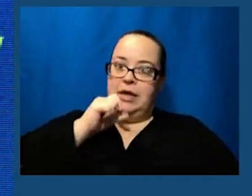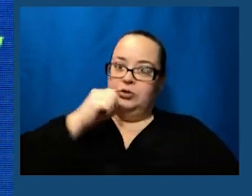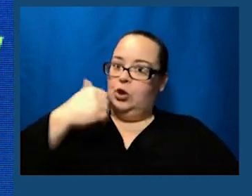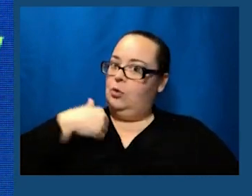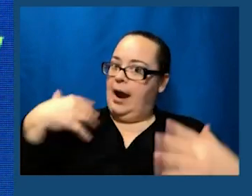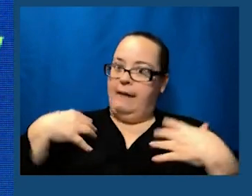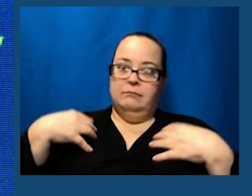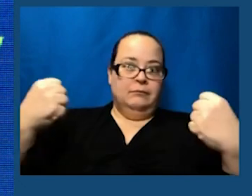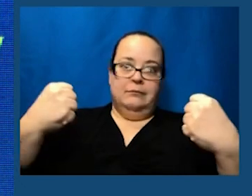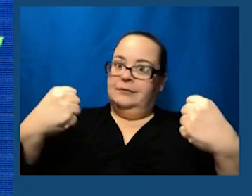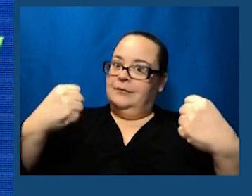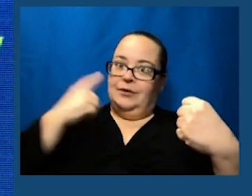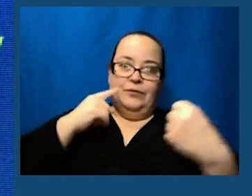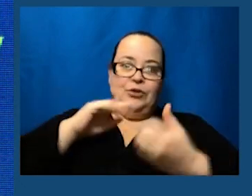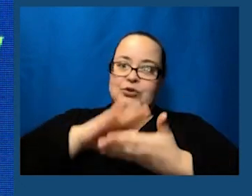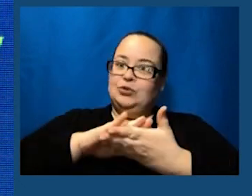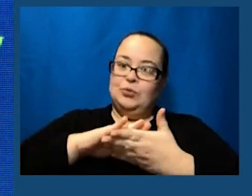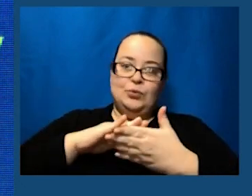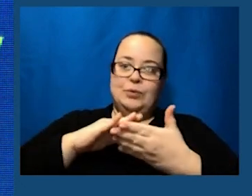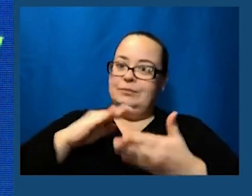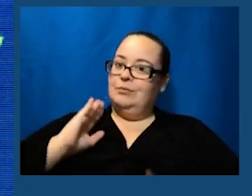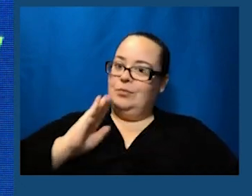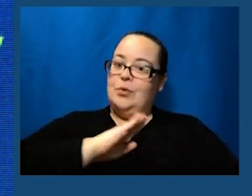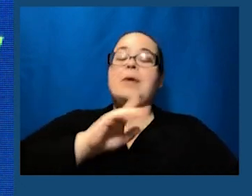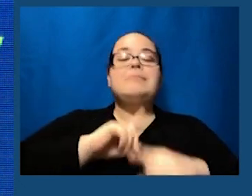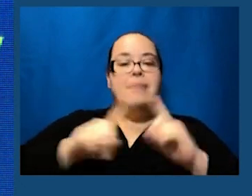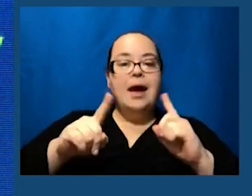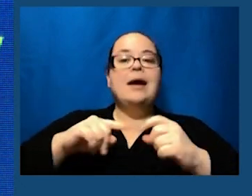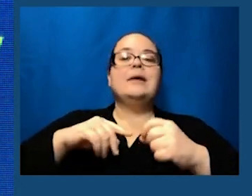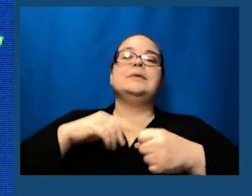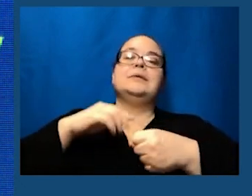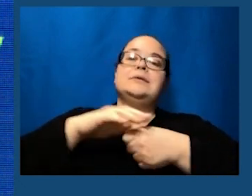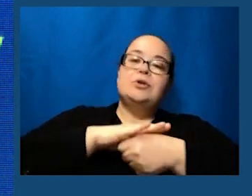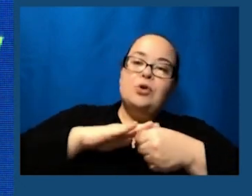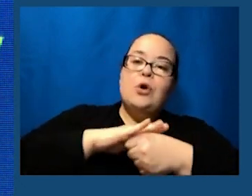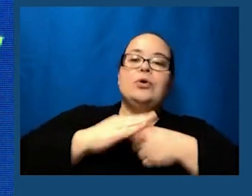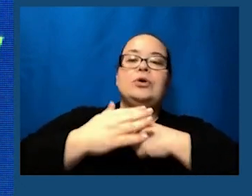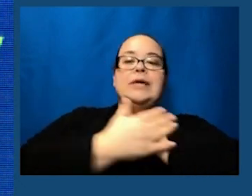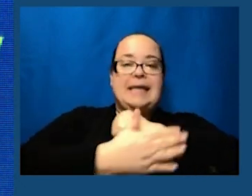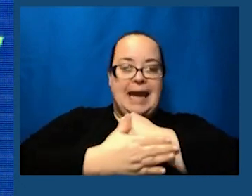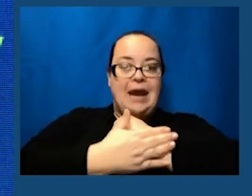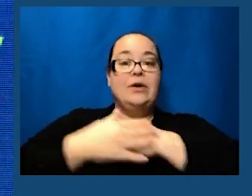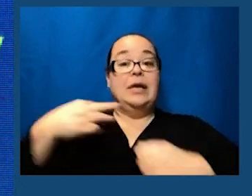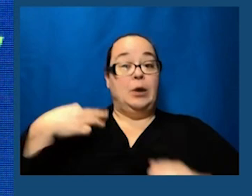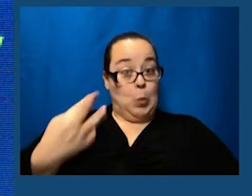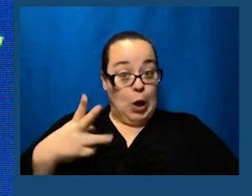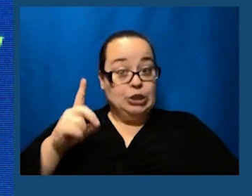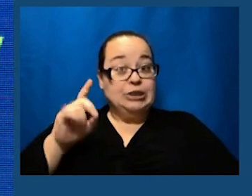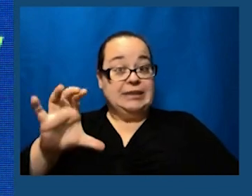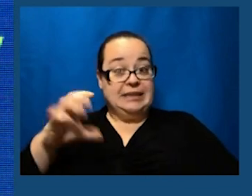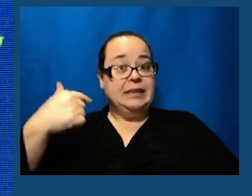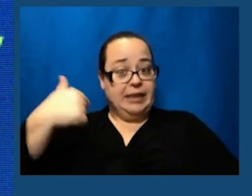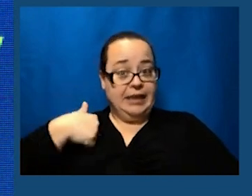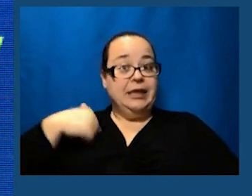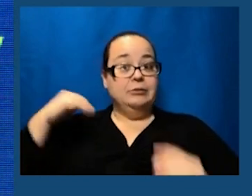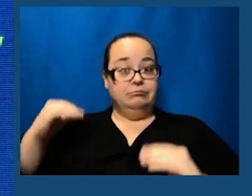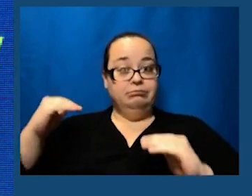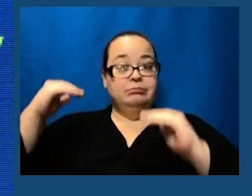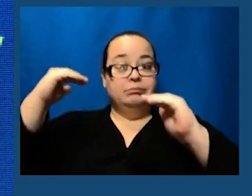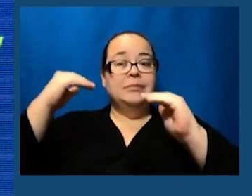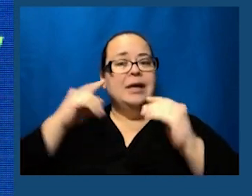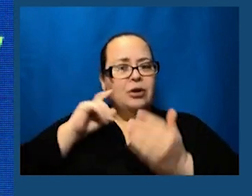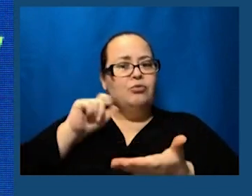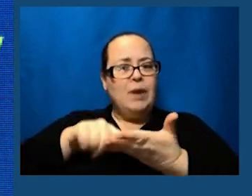in local and county and Washington, D.C. for a while, but I also want to recognize my partners in state government.